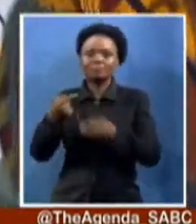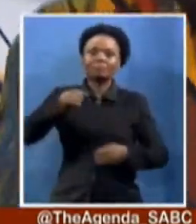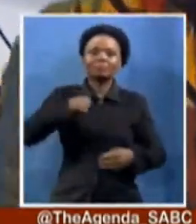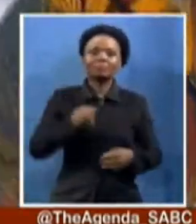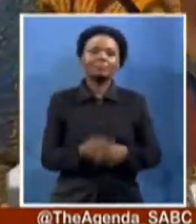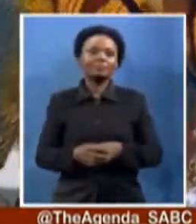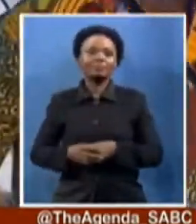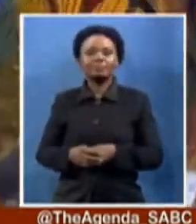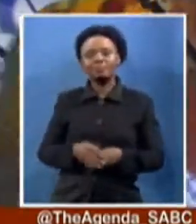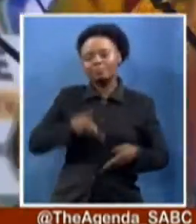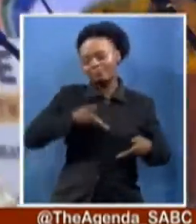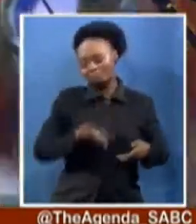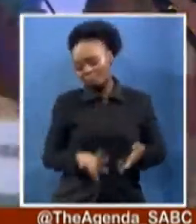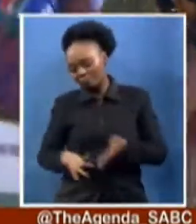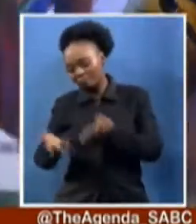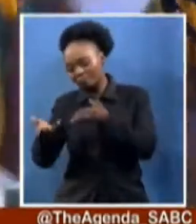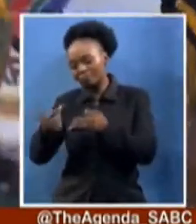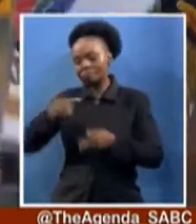Matamela,